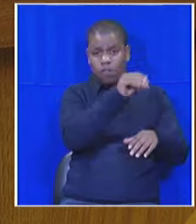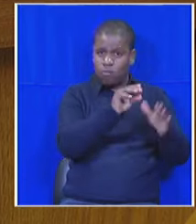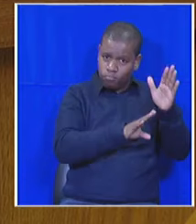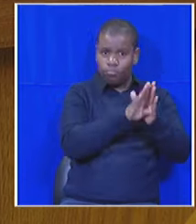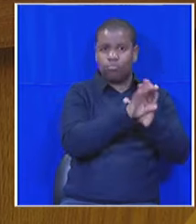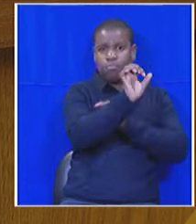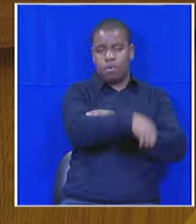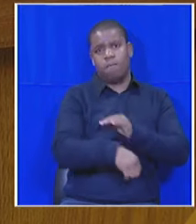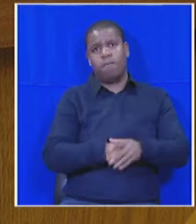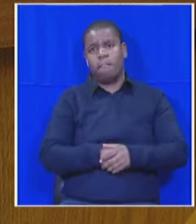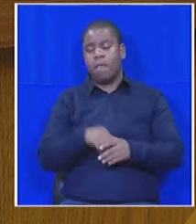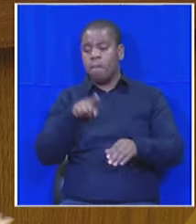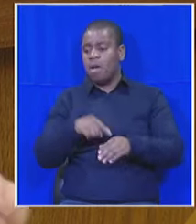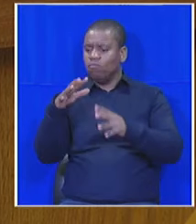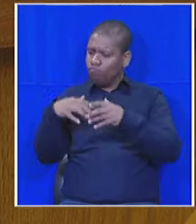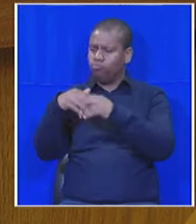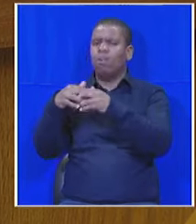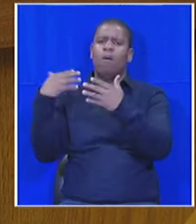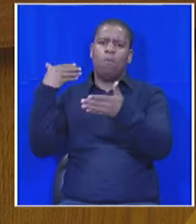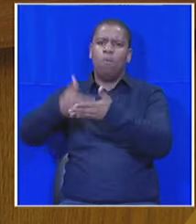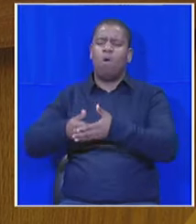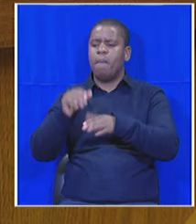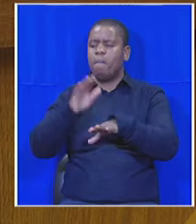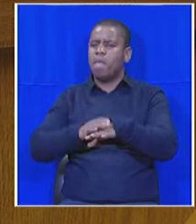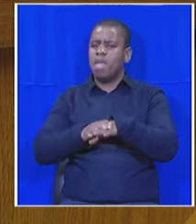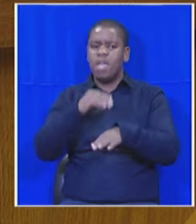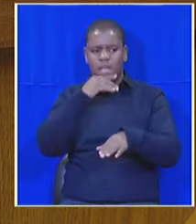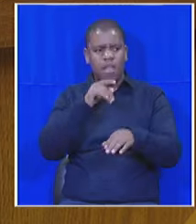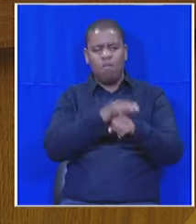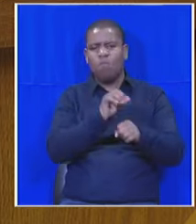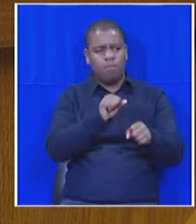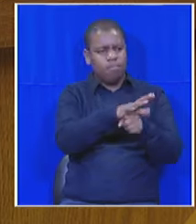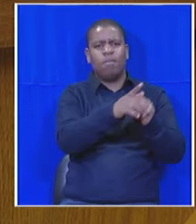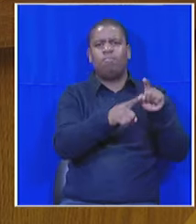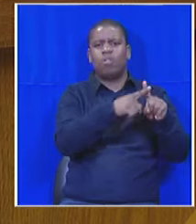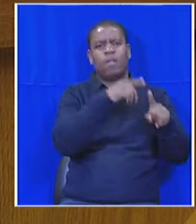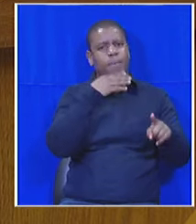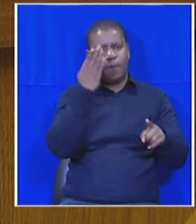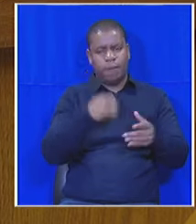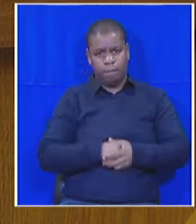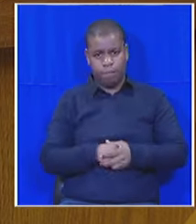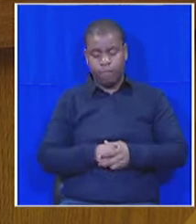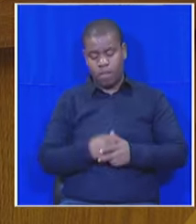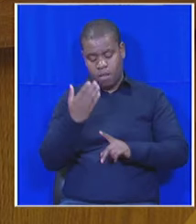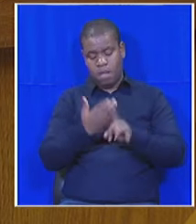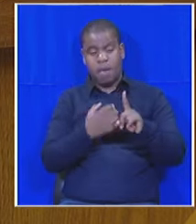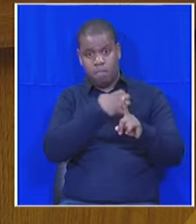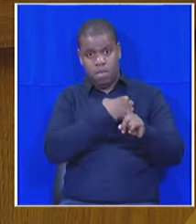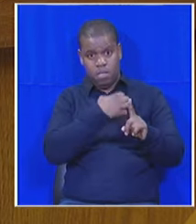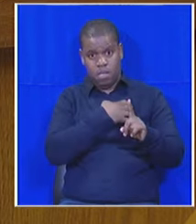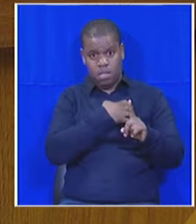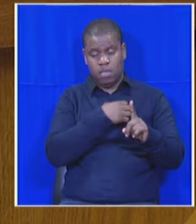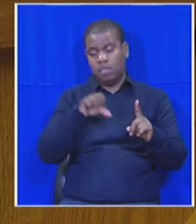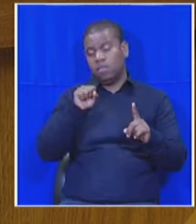does not yet demonstrate these returns, therefore we cannot support the budget. Minister Zulu's announcement on Friday to the Standing Committee